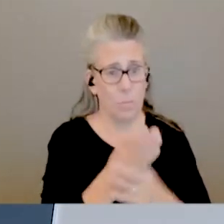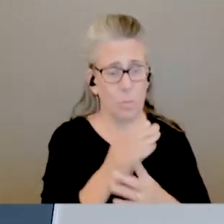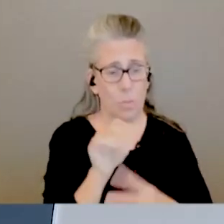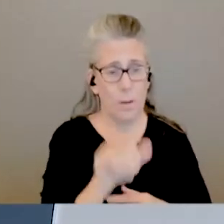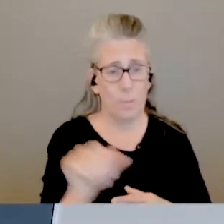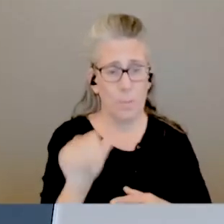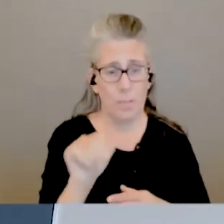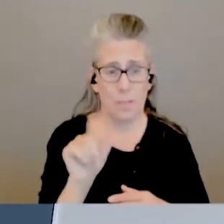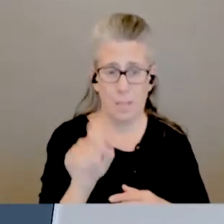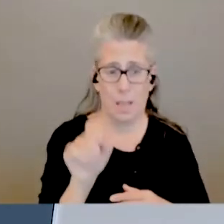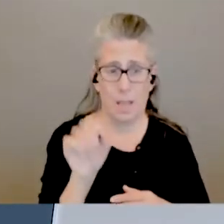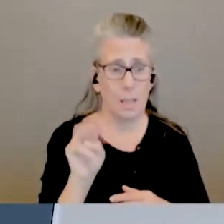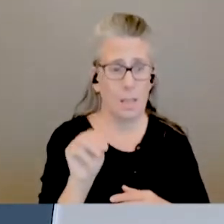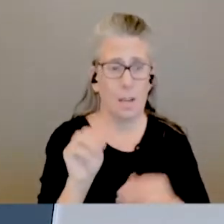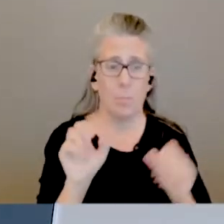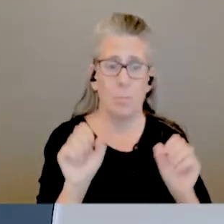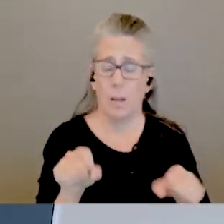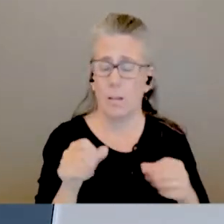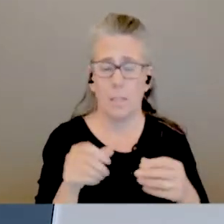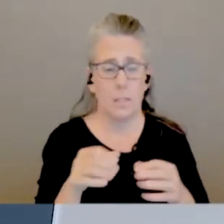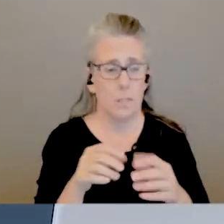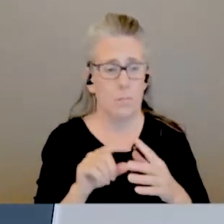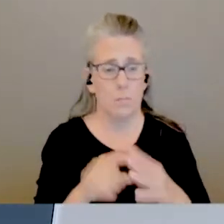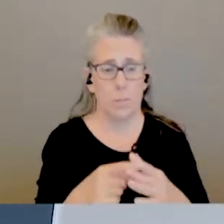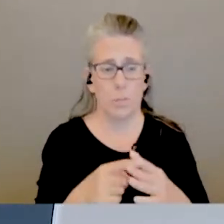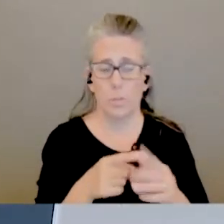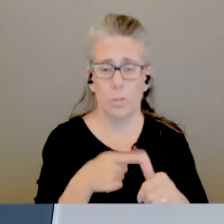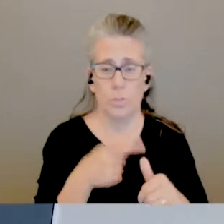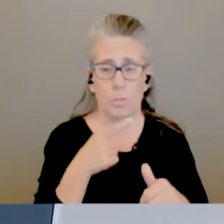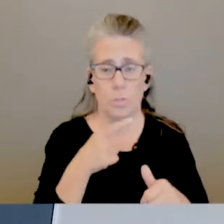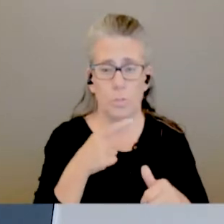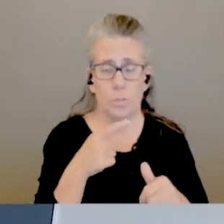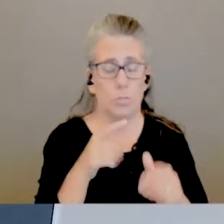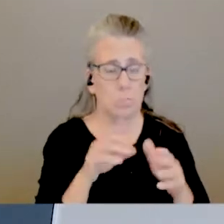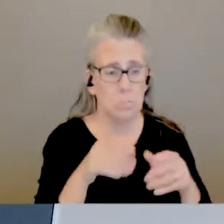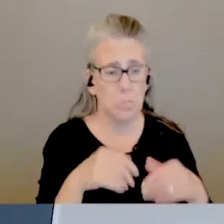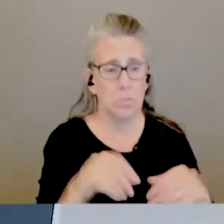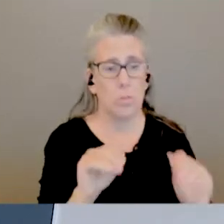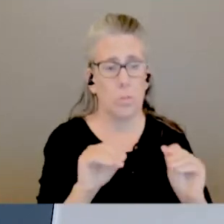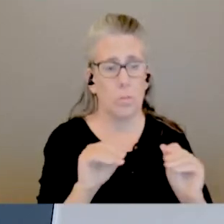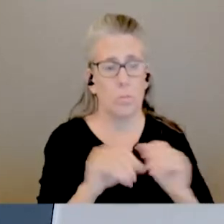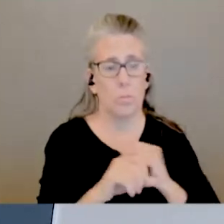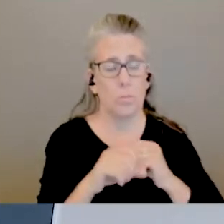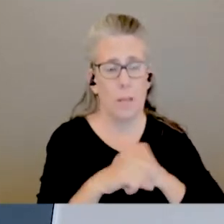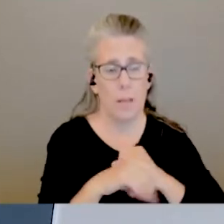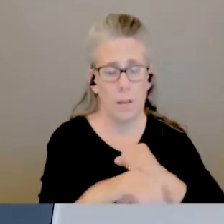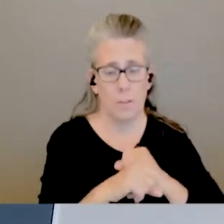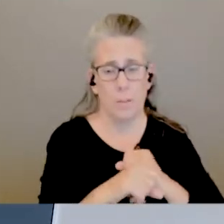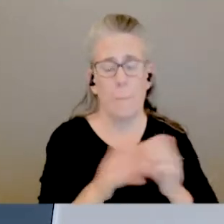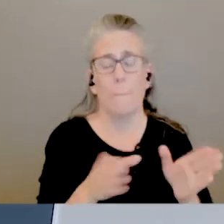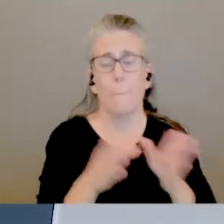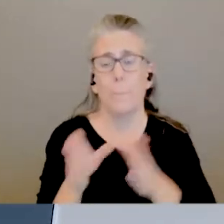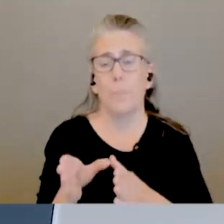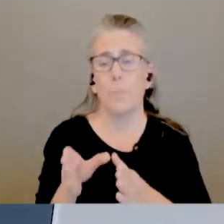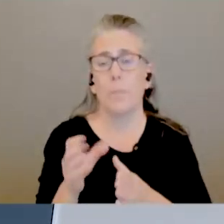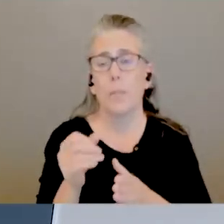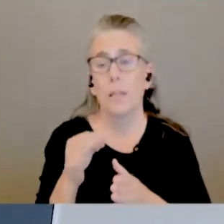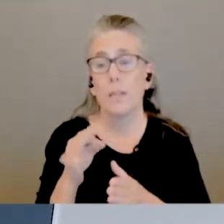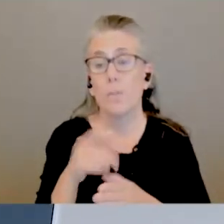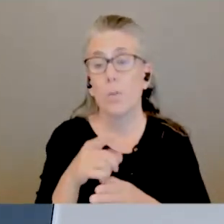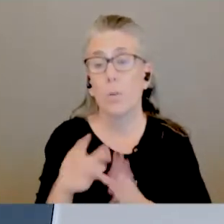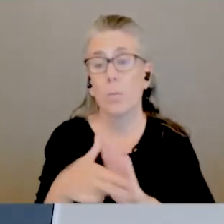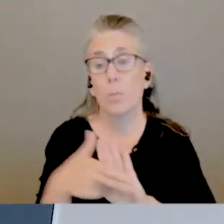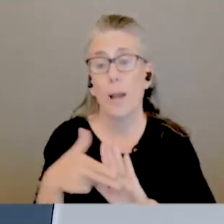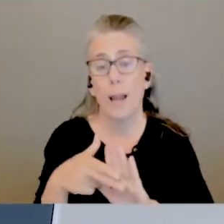products. If you are a brand-centric company, you could move into a little bit more sophisticated sponsor brands kind of product, which allows you to do